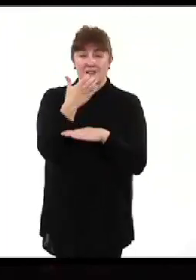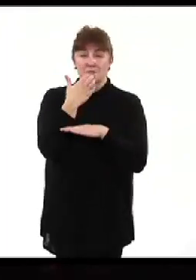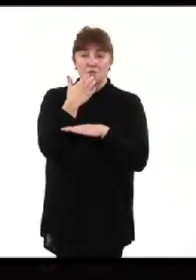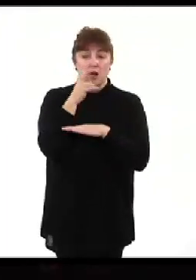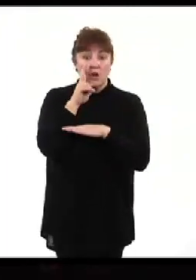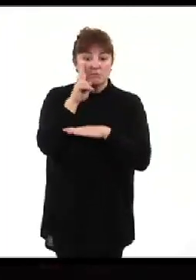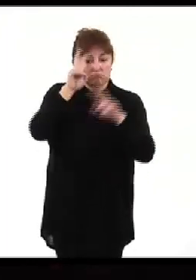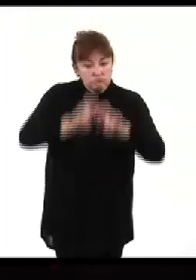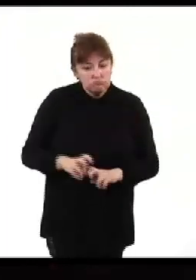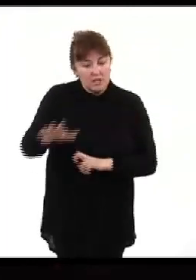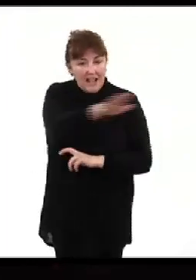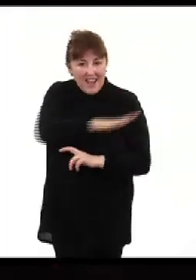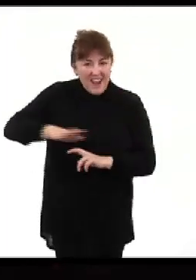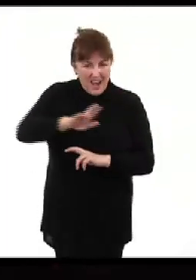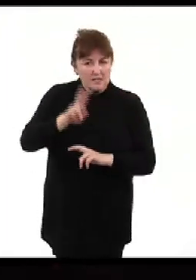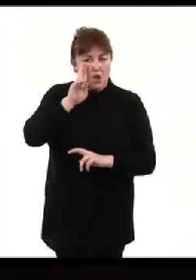¿Más preguntas?